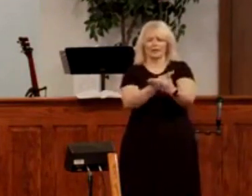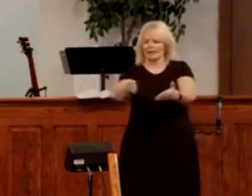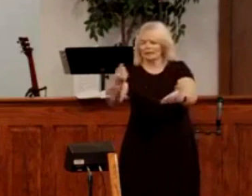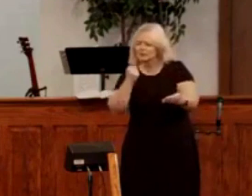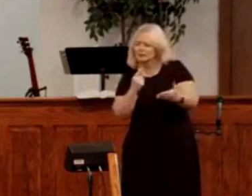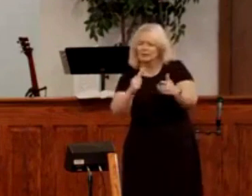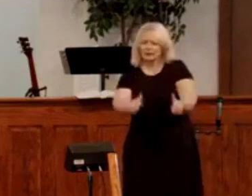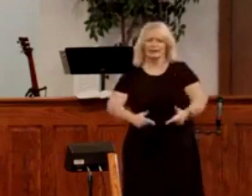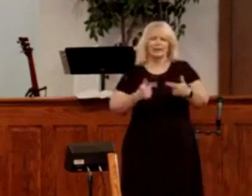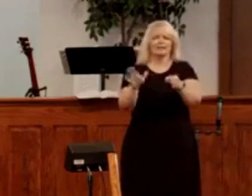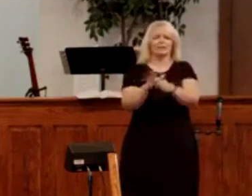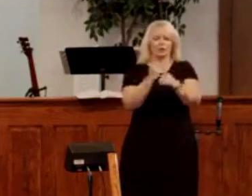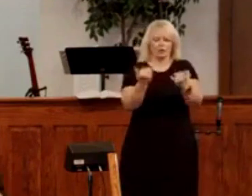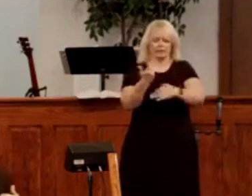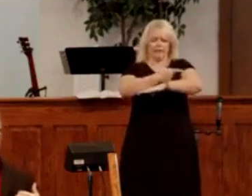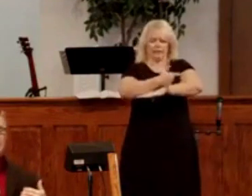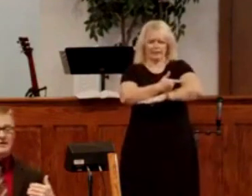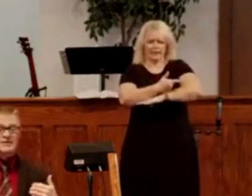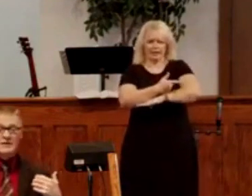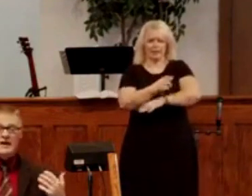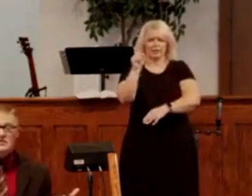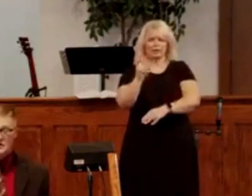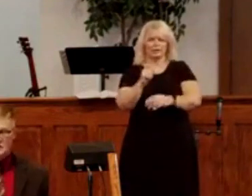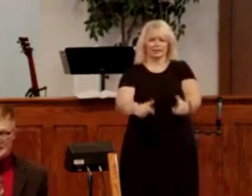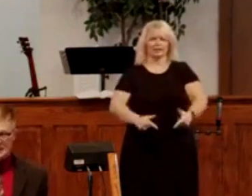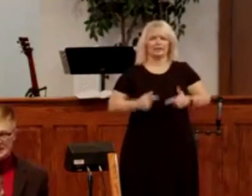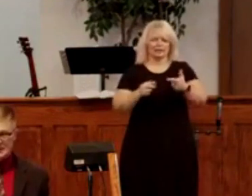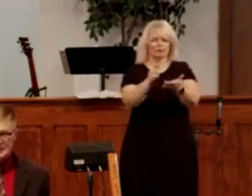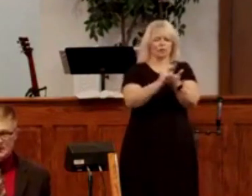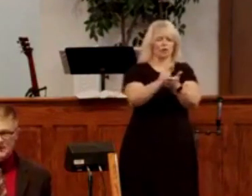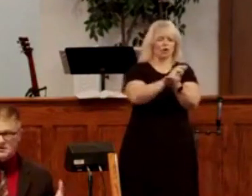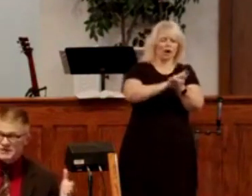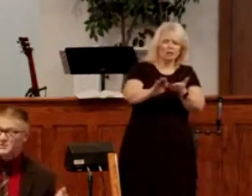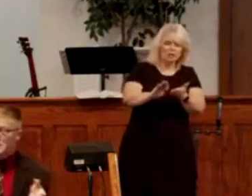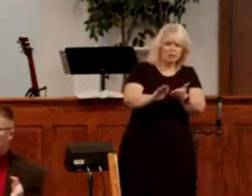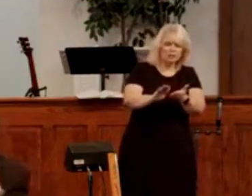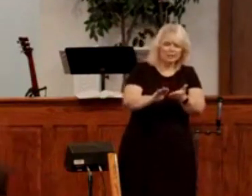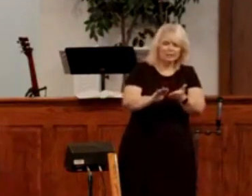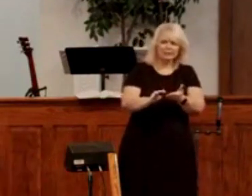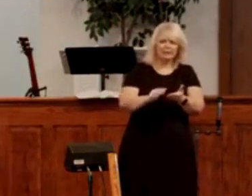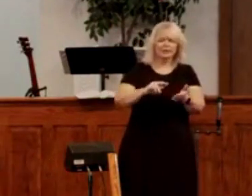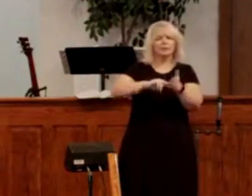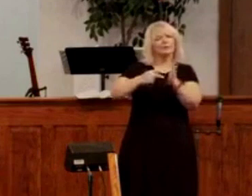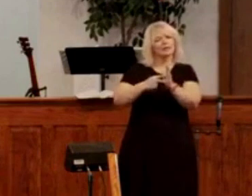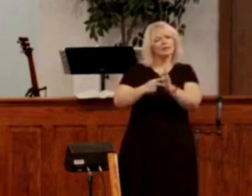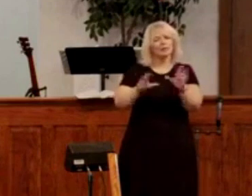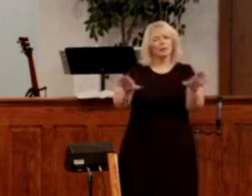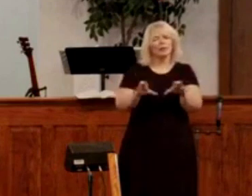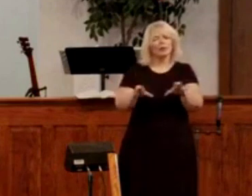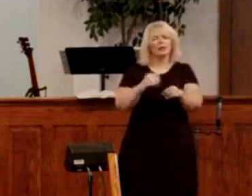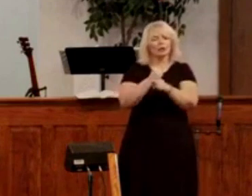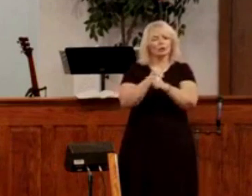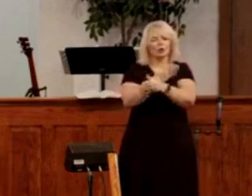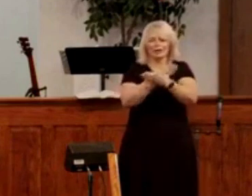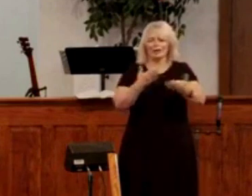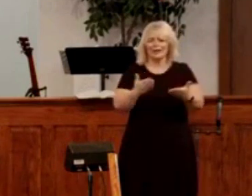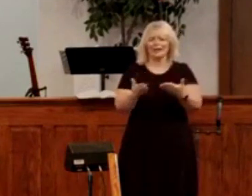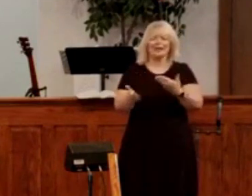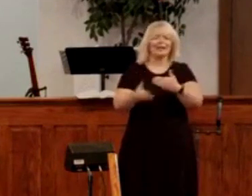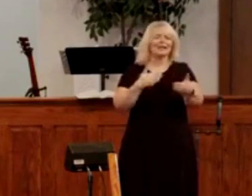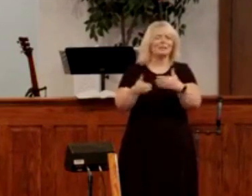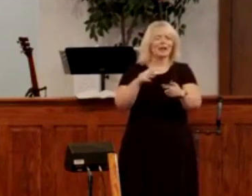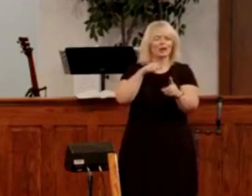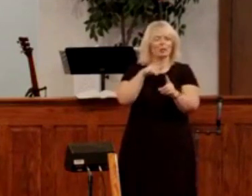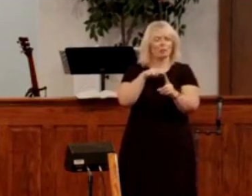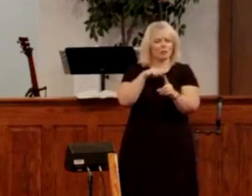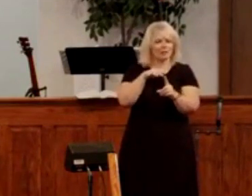to live fully today, we're supposed to live righteously, which means we do the right thing even when it's unpopular. That